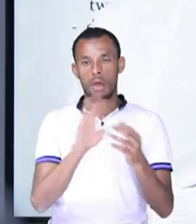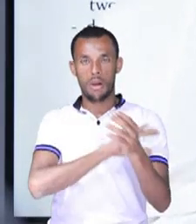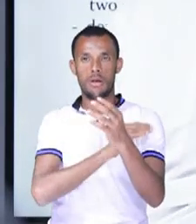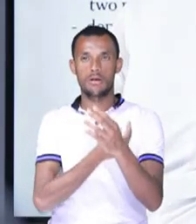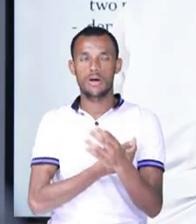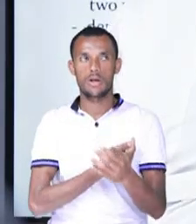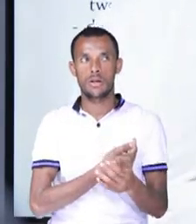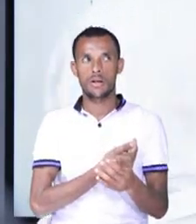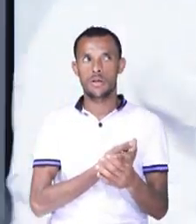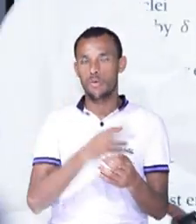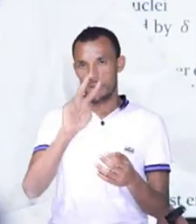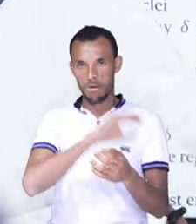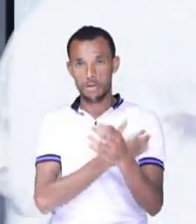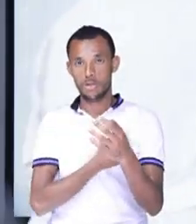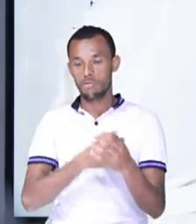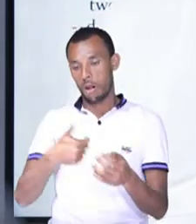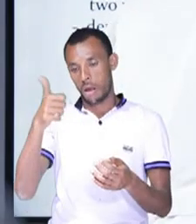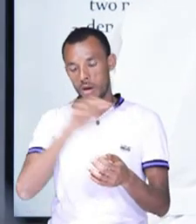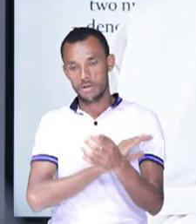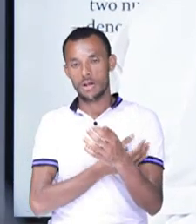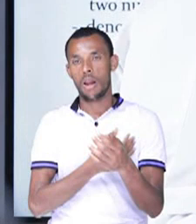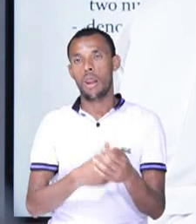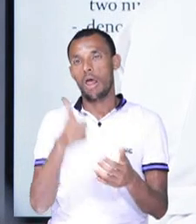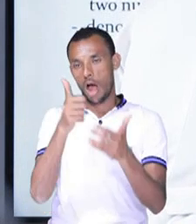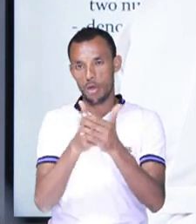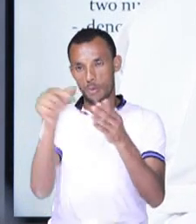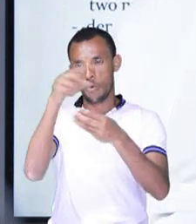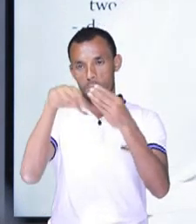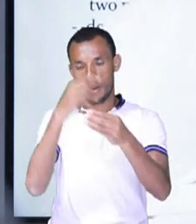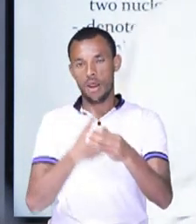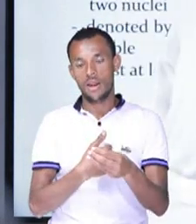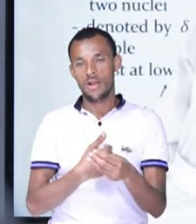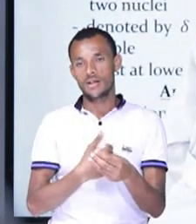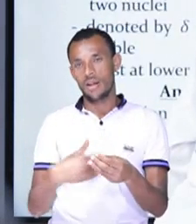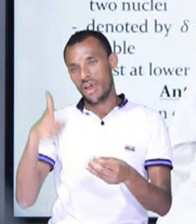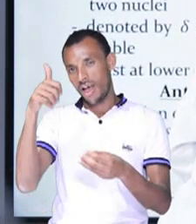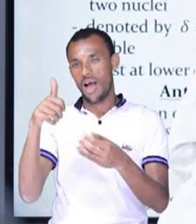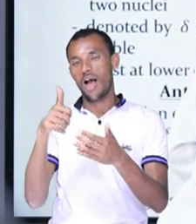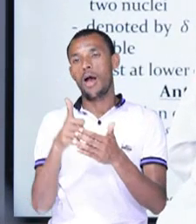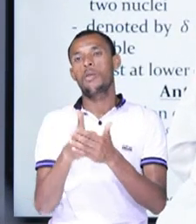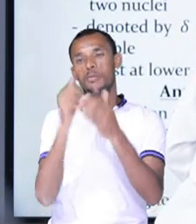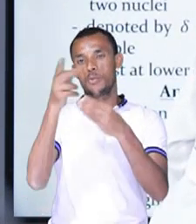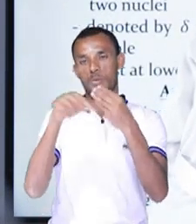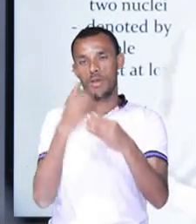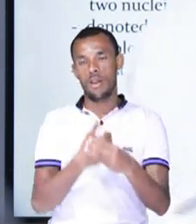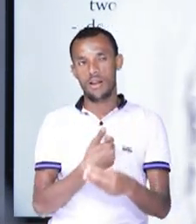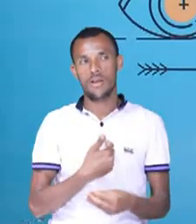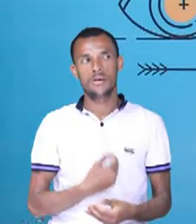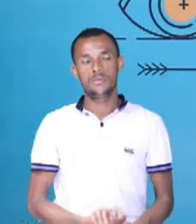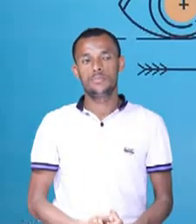energy. This one again energy. This is atomic orbital. Again, this one is atomic orbital.